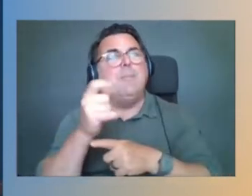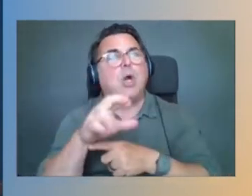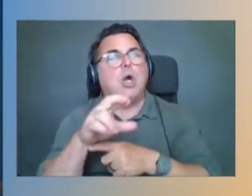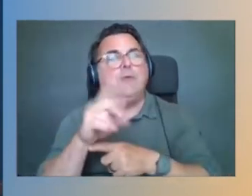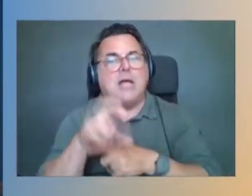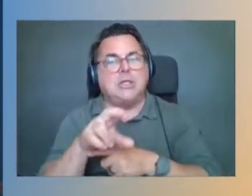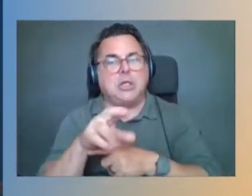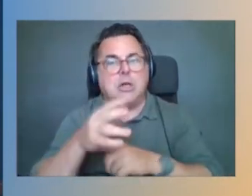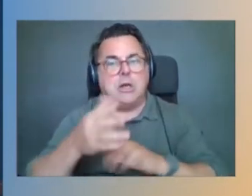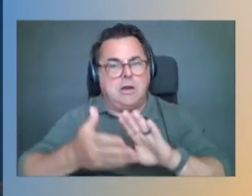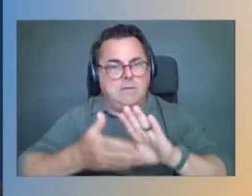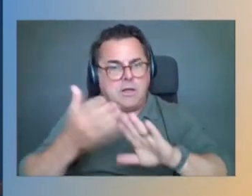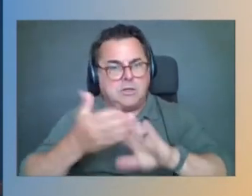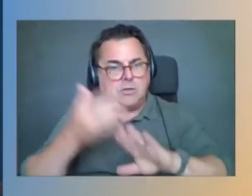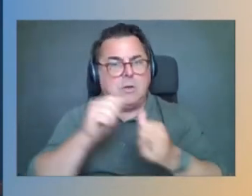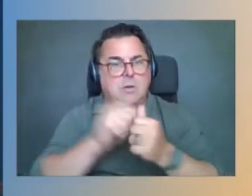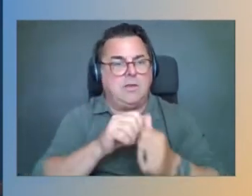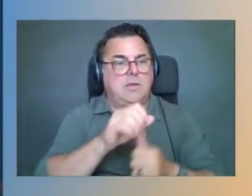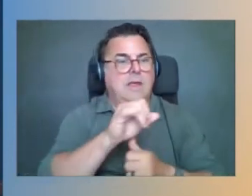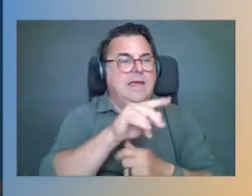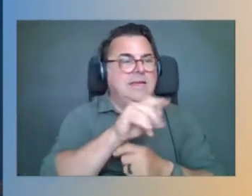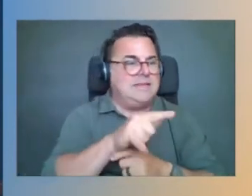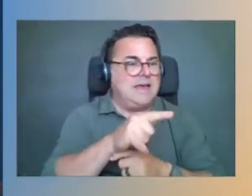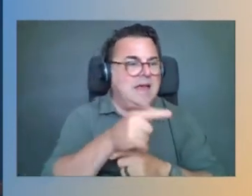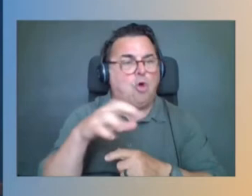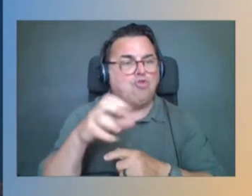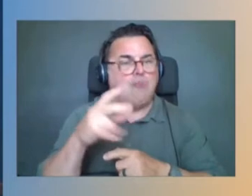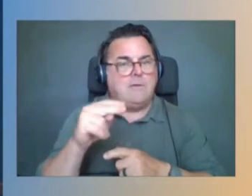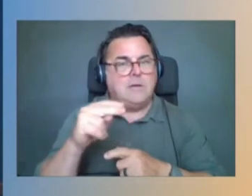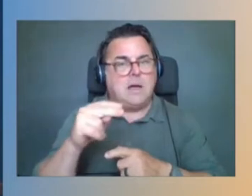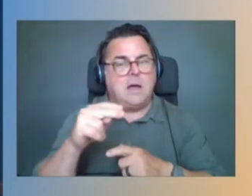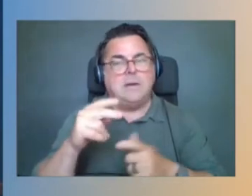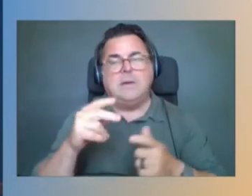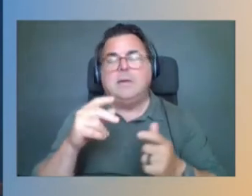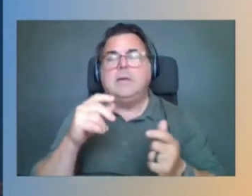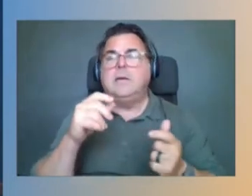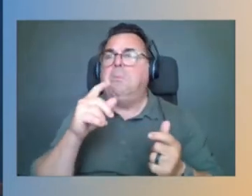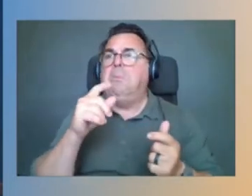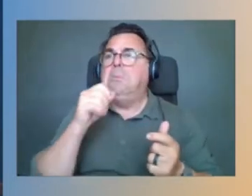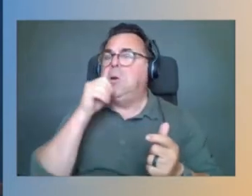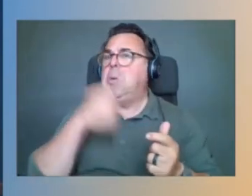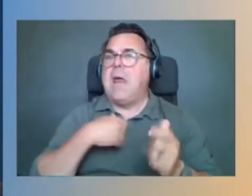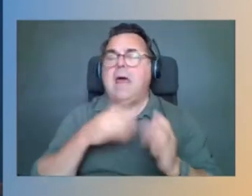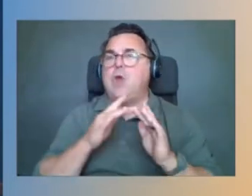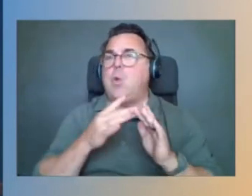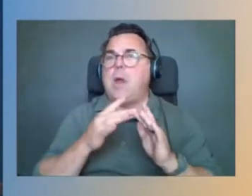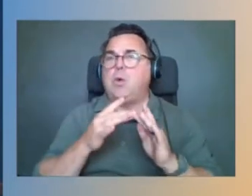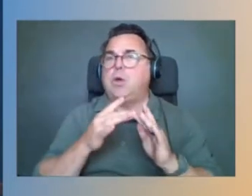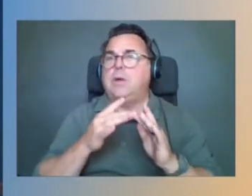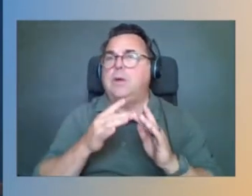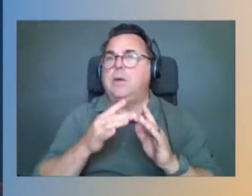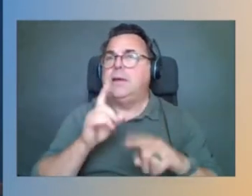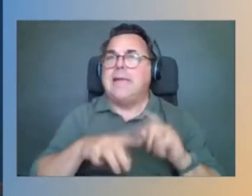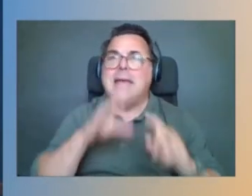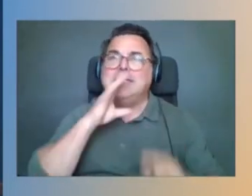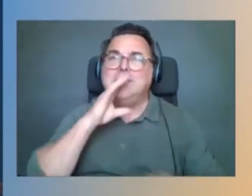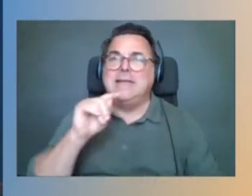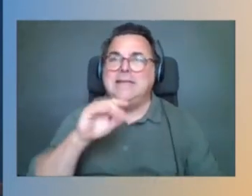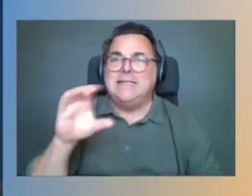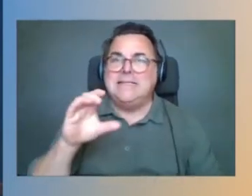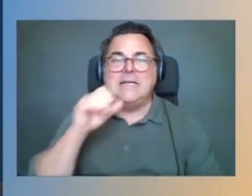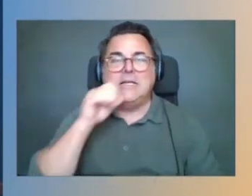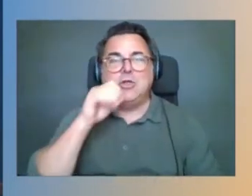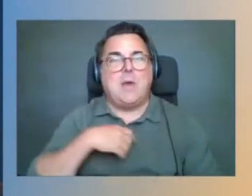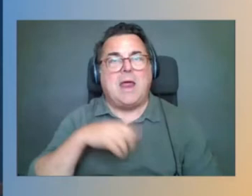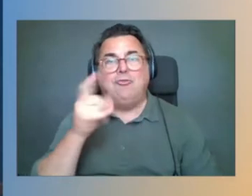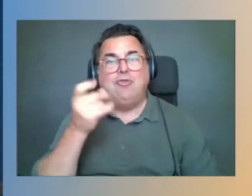on either the Intel, AMD, or Graviton processor doesn't actually even have a networking stack. It can't speak TCP, it doesn't have networking drivers, it doesn't